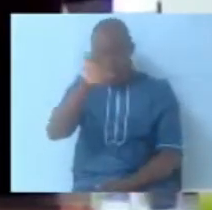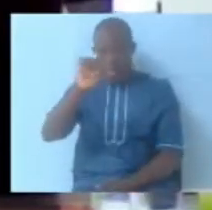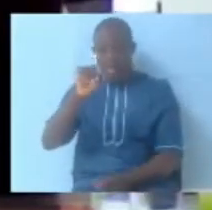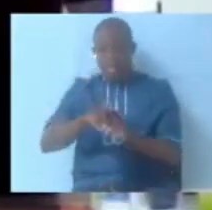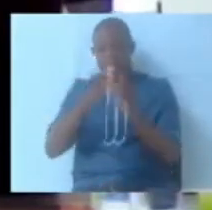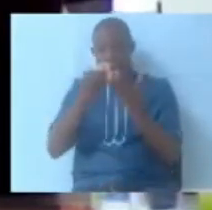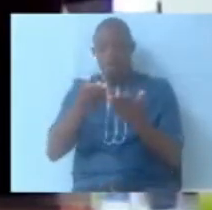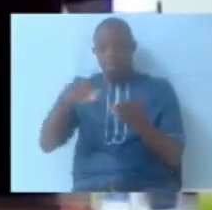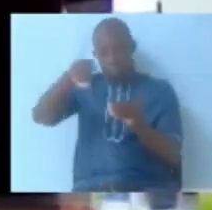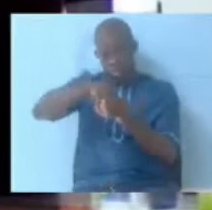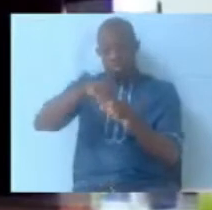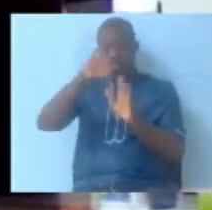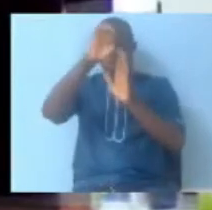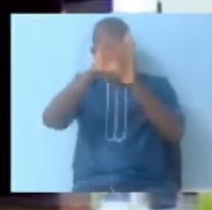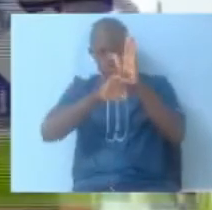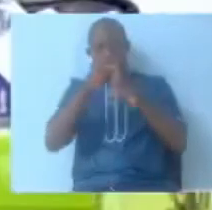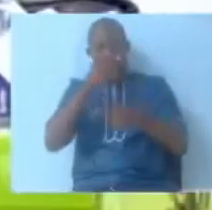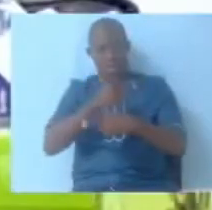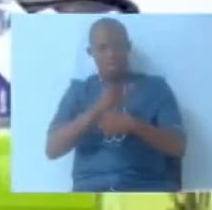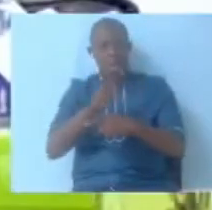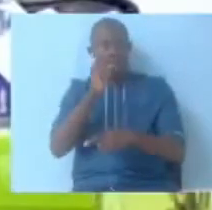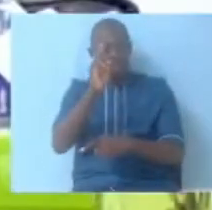constitution. But at that time they were not.